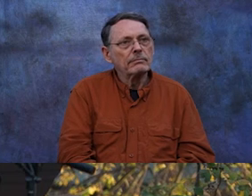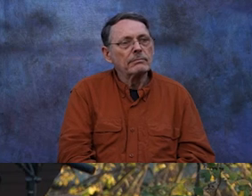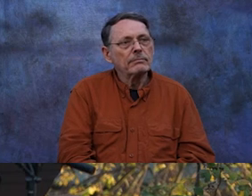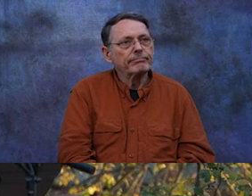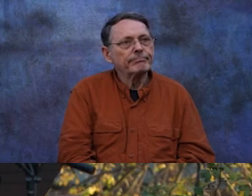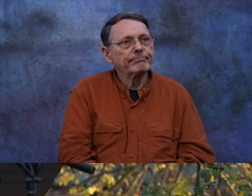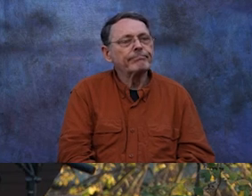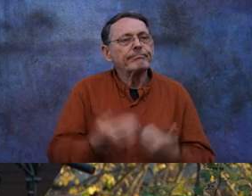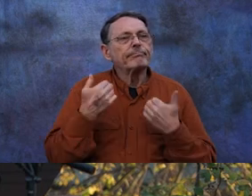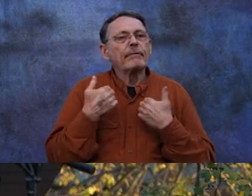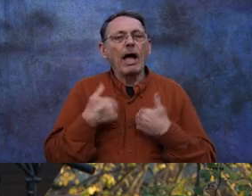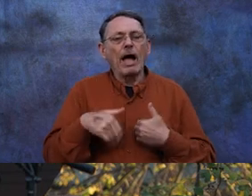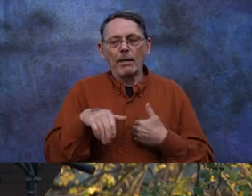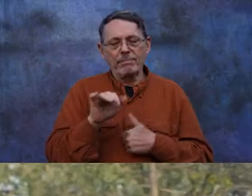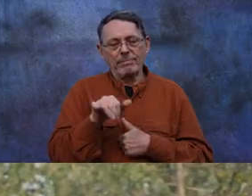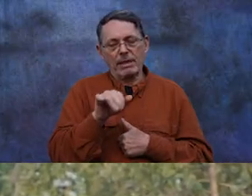I am the Morrigan,